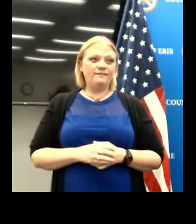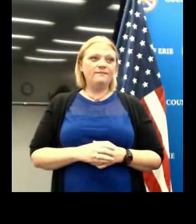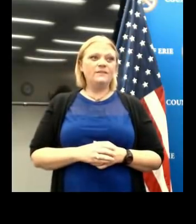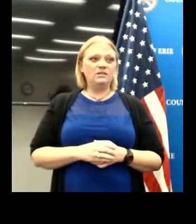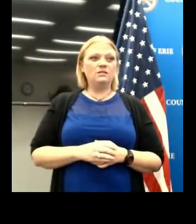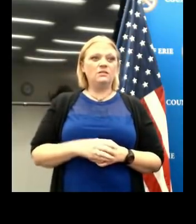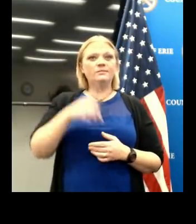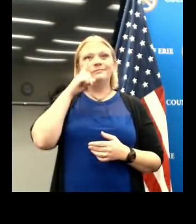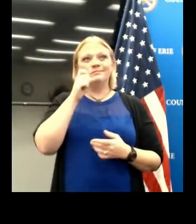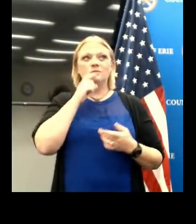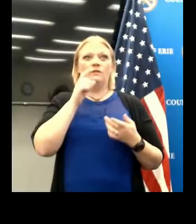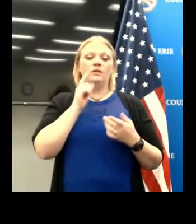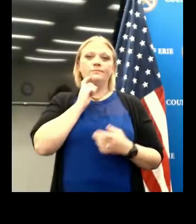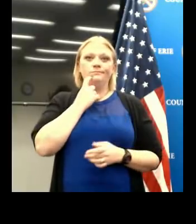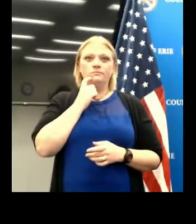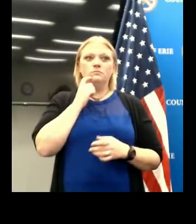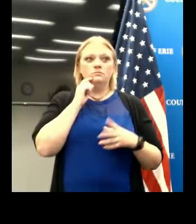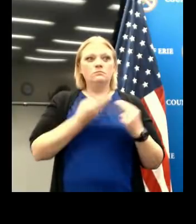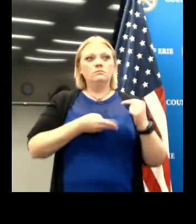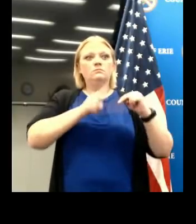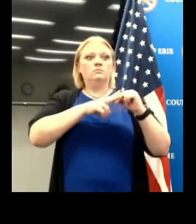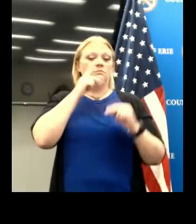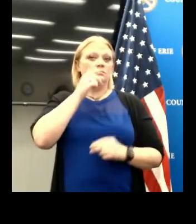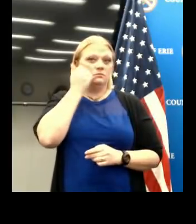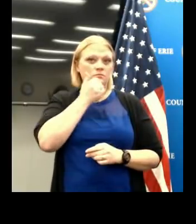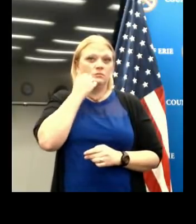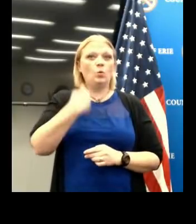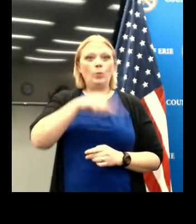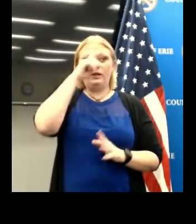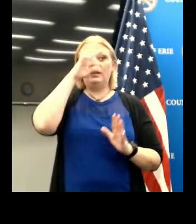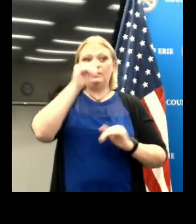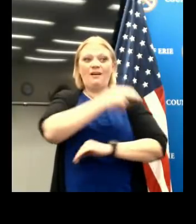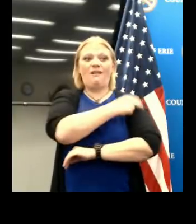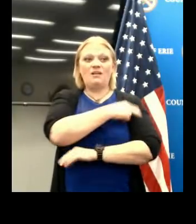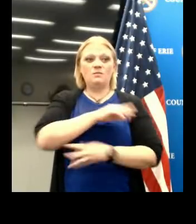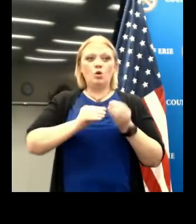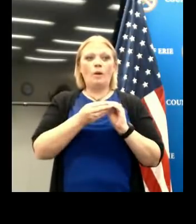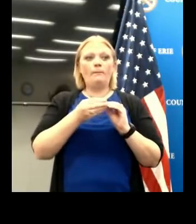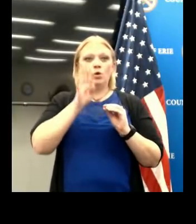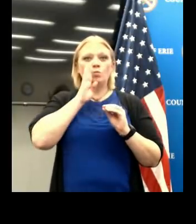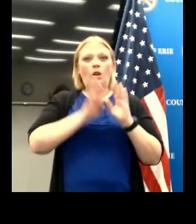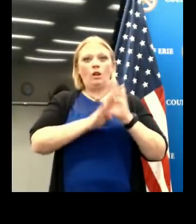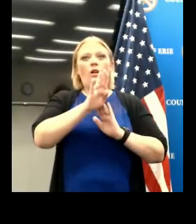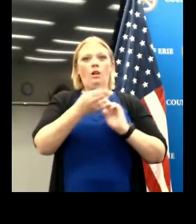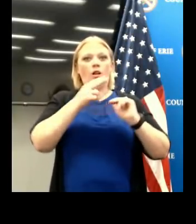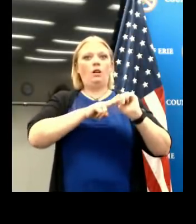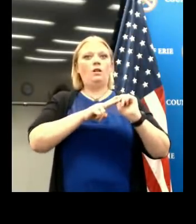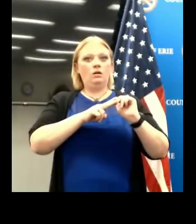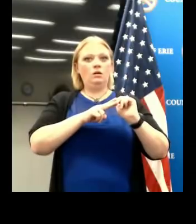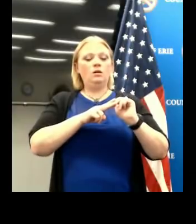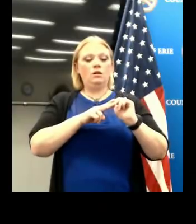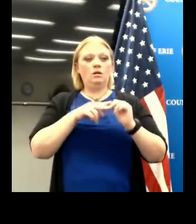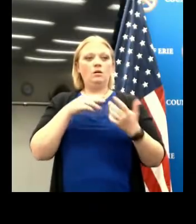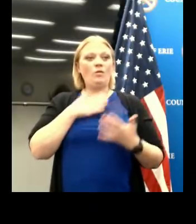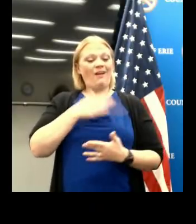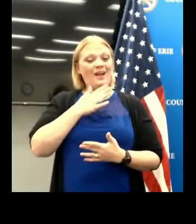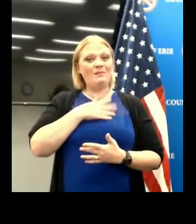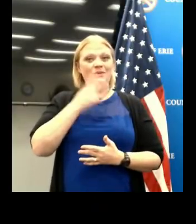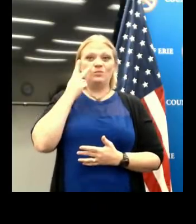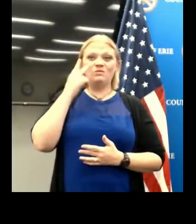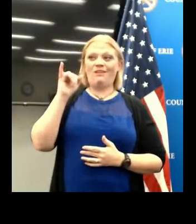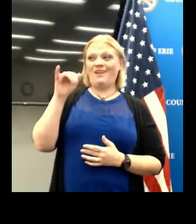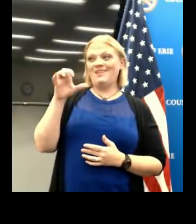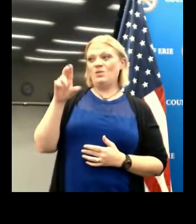Given the significant increase in our new daily cases, we do expect our hospitalization numbers to increase. We are glad to see the ICU numbers are